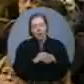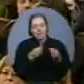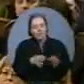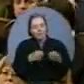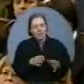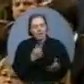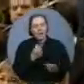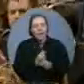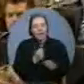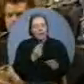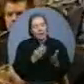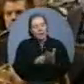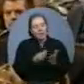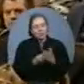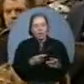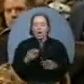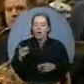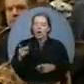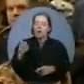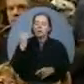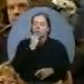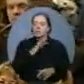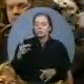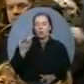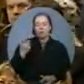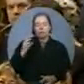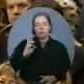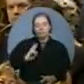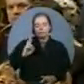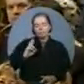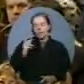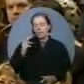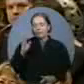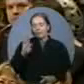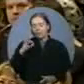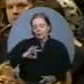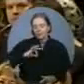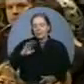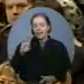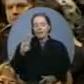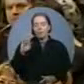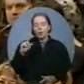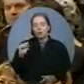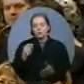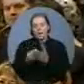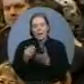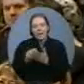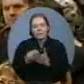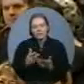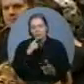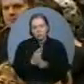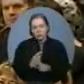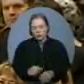Minister. Well, Mr. Speaker, if the leader of the NDP and his friends in the Liberal Party want to rip